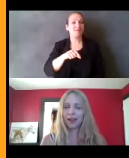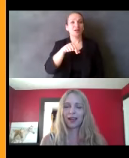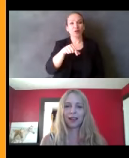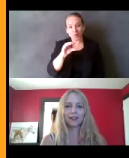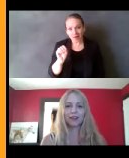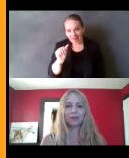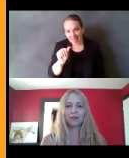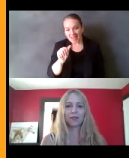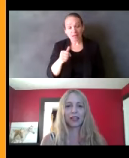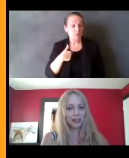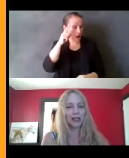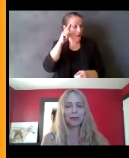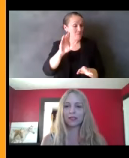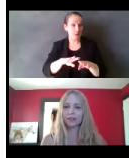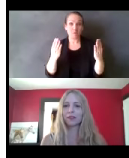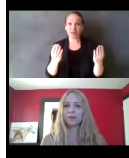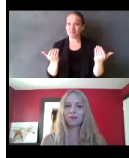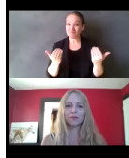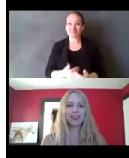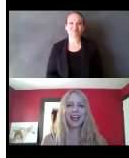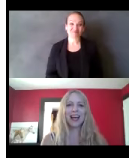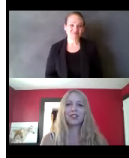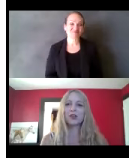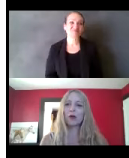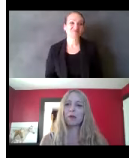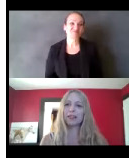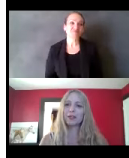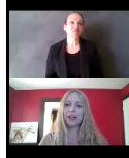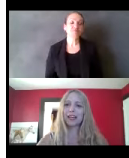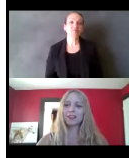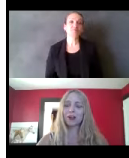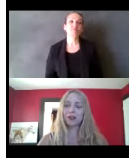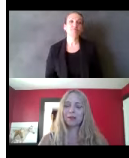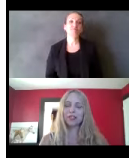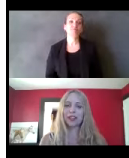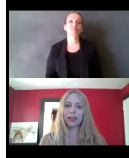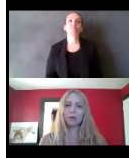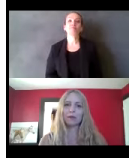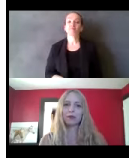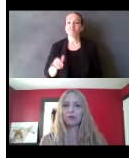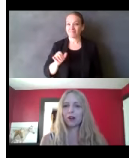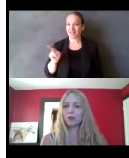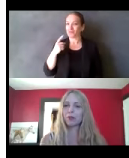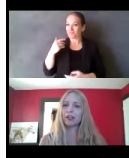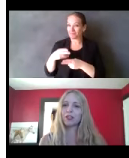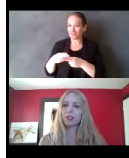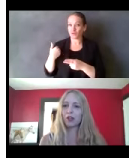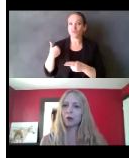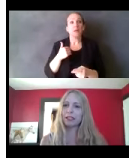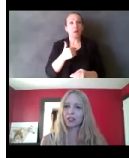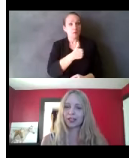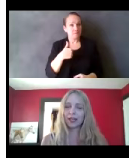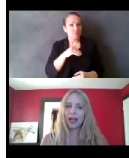along. And next slide, please, Carly. So I wanted to make, as Carly mentioned, I am a member of the Falls